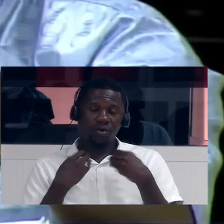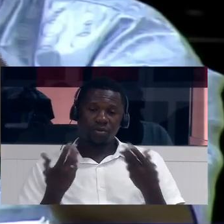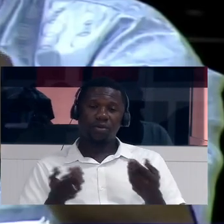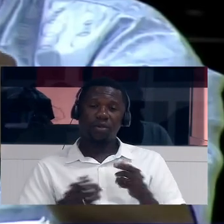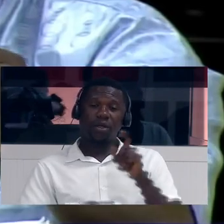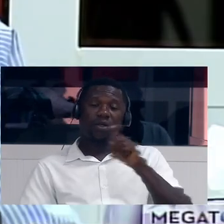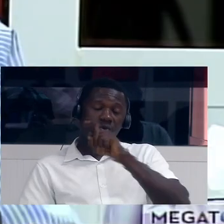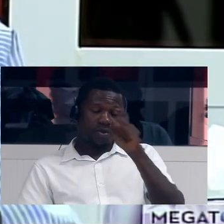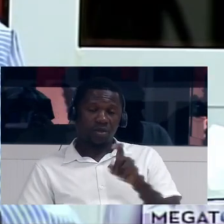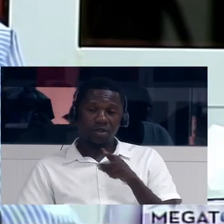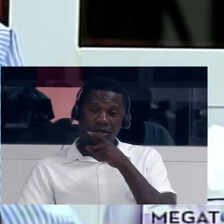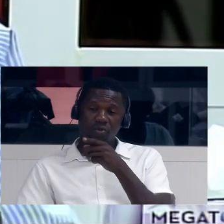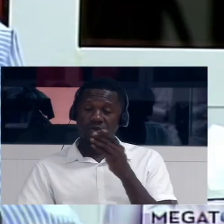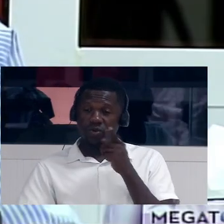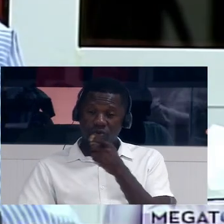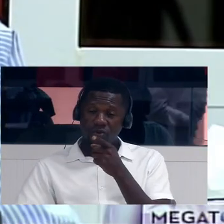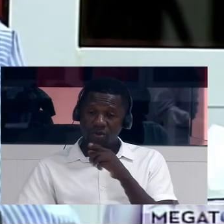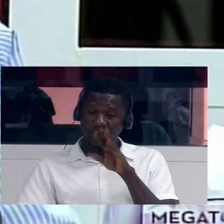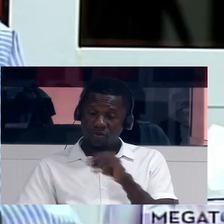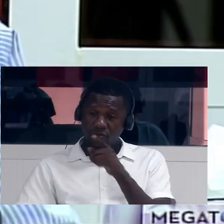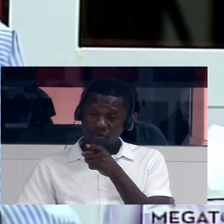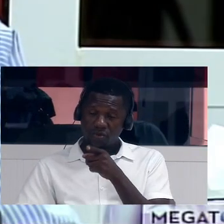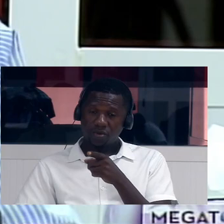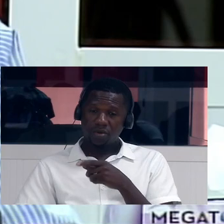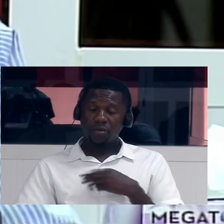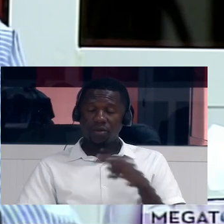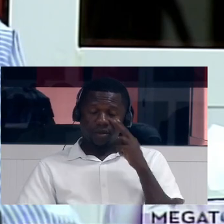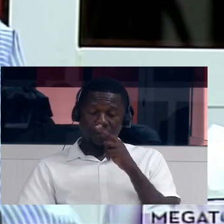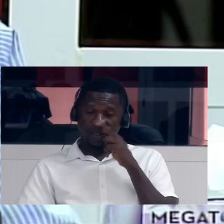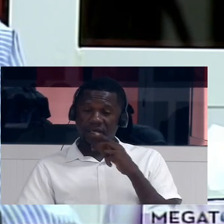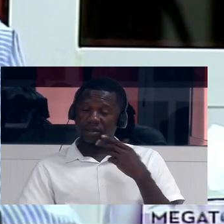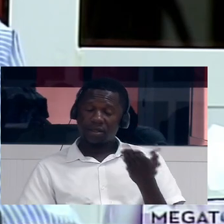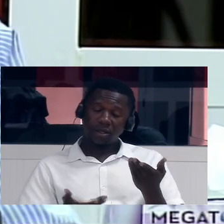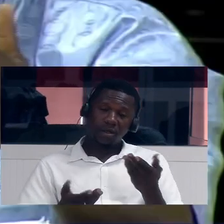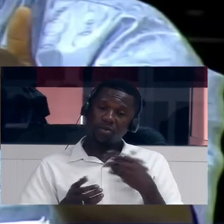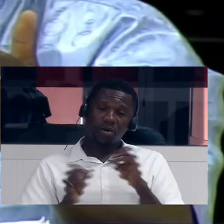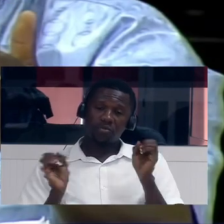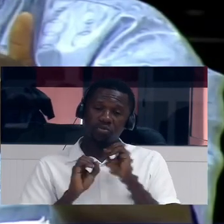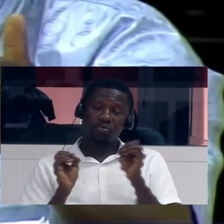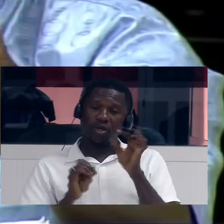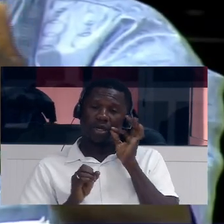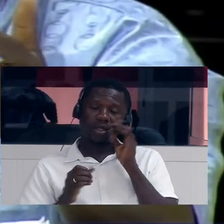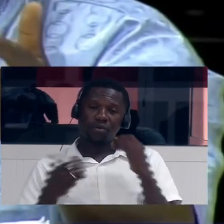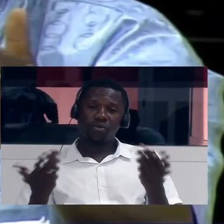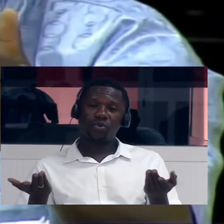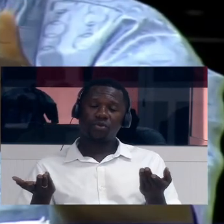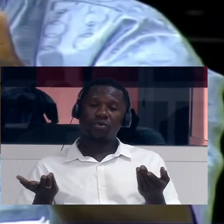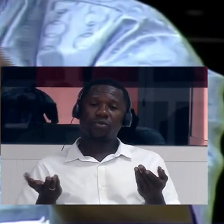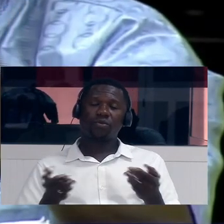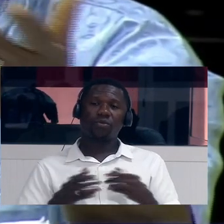I made efforts to find out, and I had no result. Do you know that your forces, in fact,